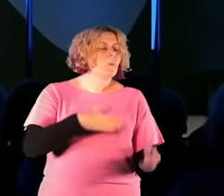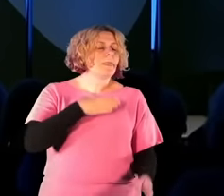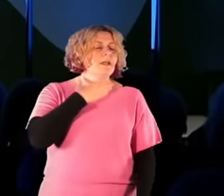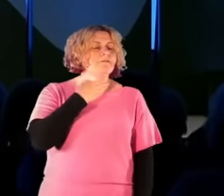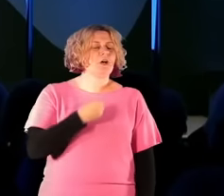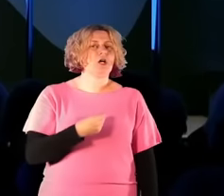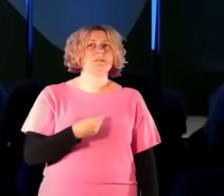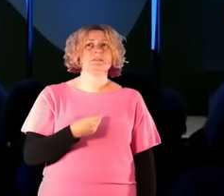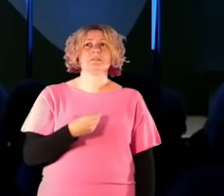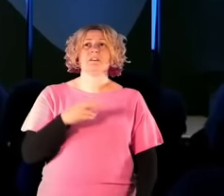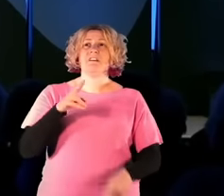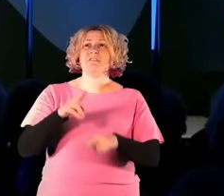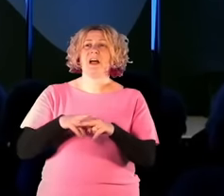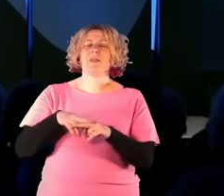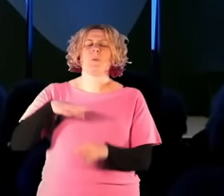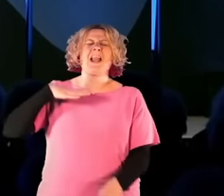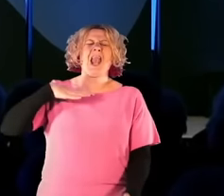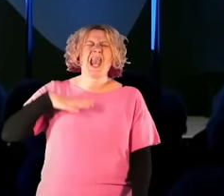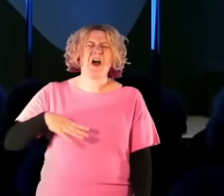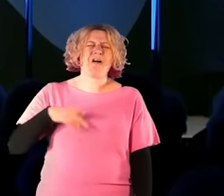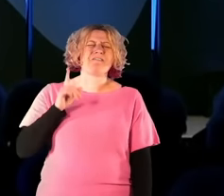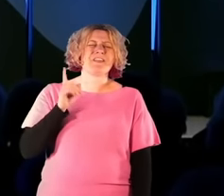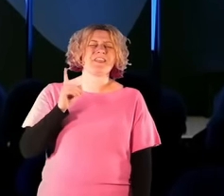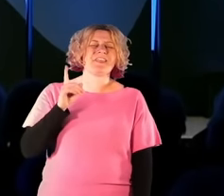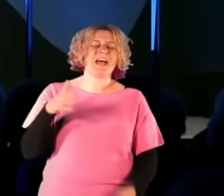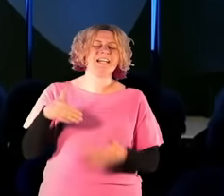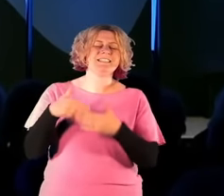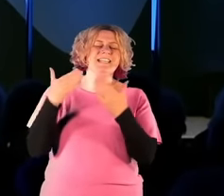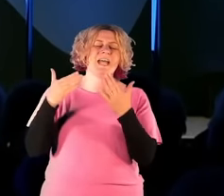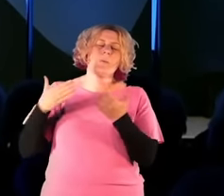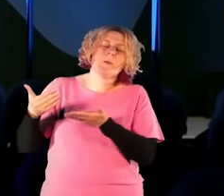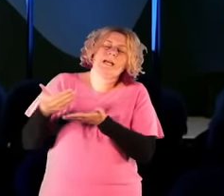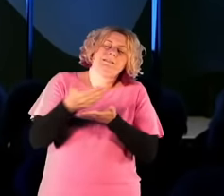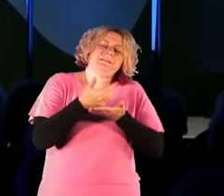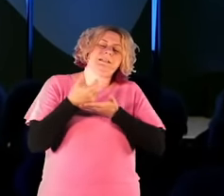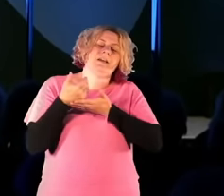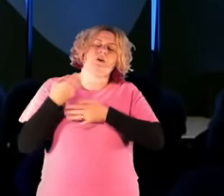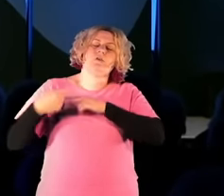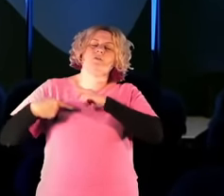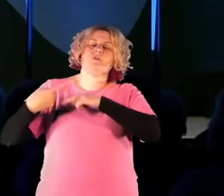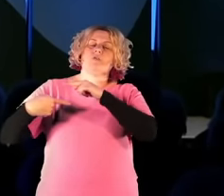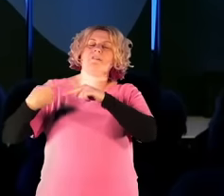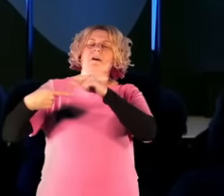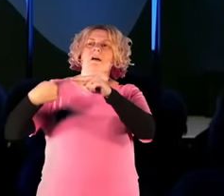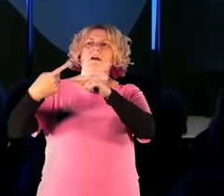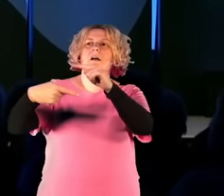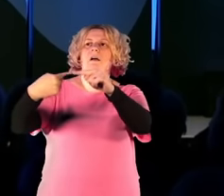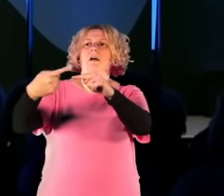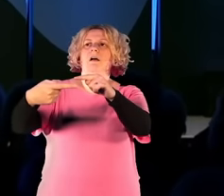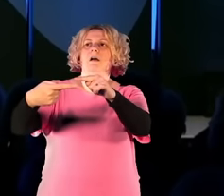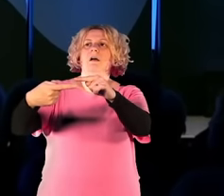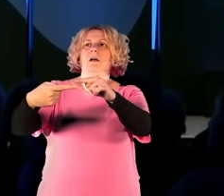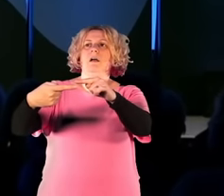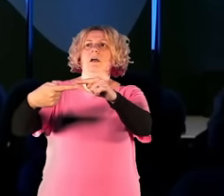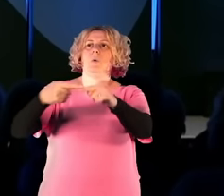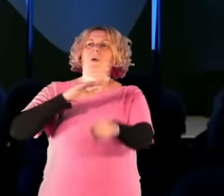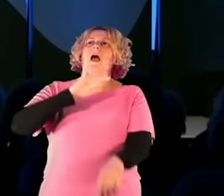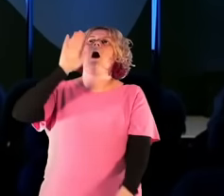how we long for that day when we are safe forever, that day when we are